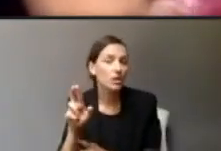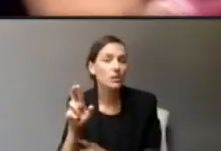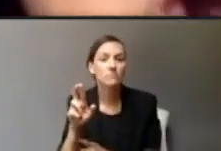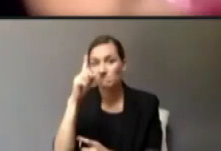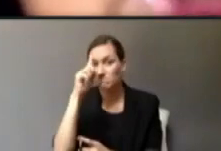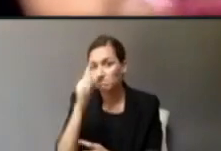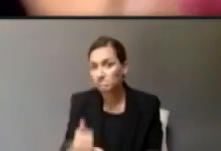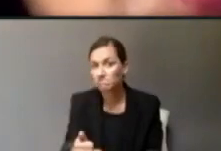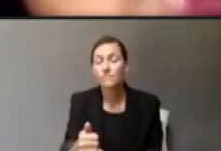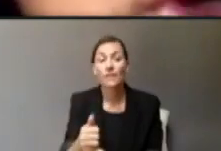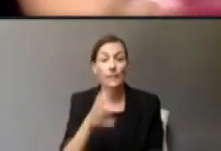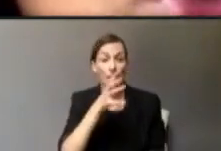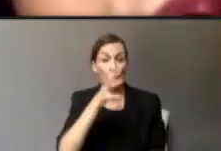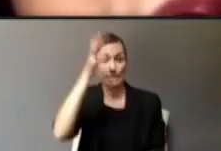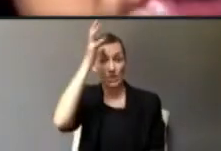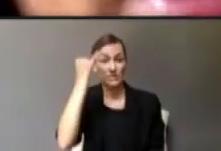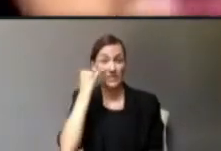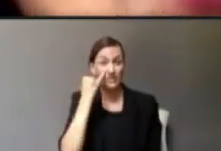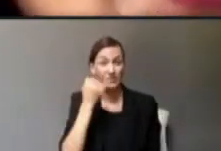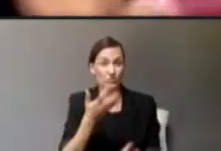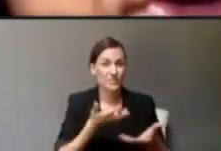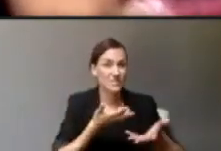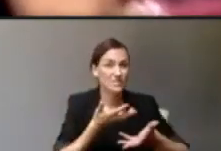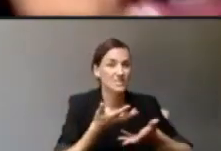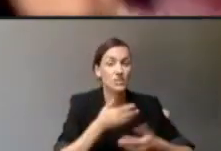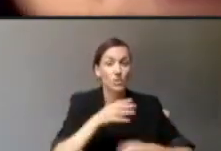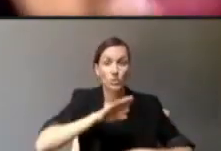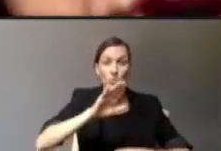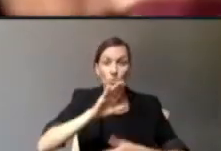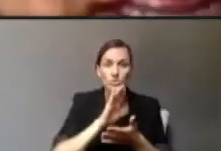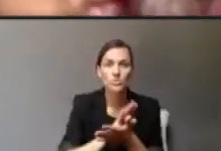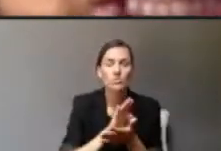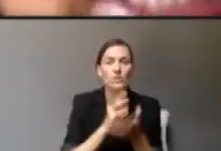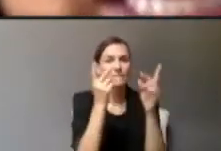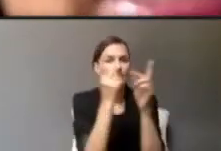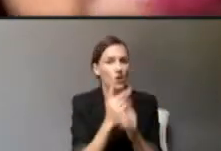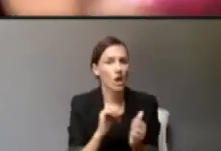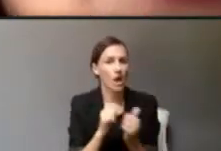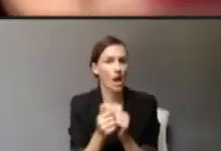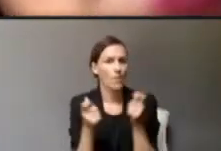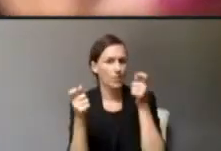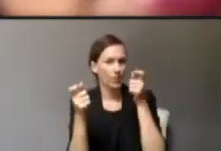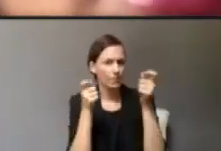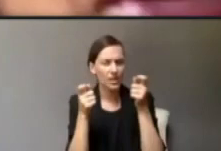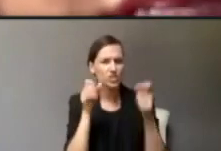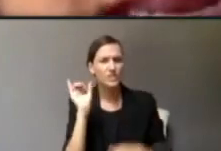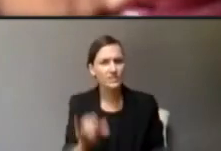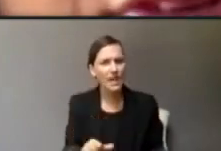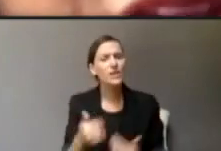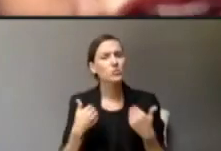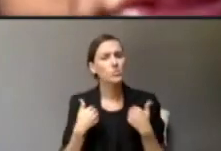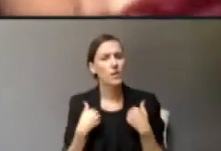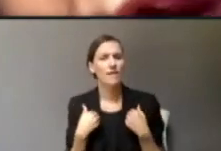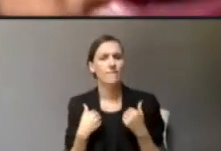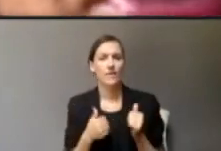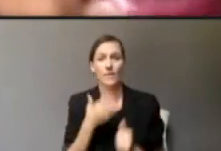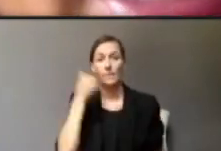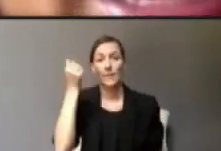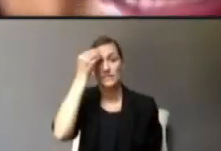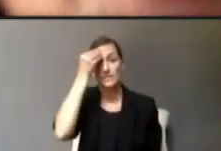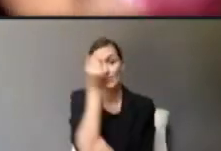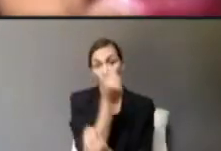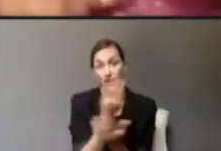if you talk to your school, find out how they are managing these kinds of things so that you have the most up-to-date information for